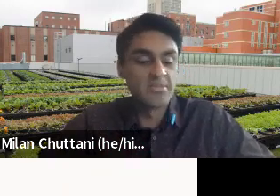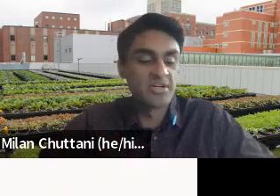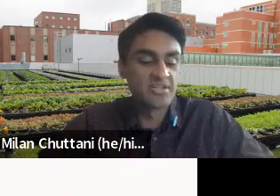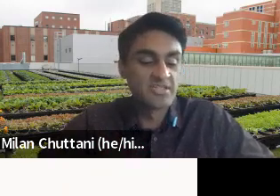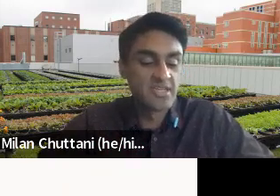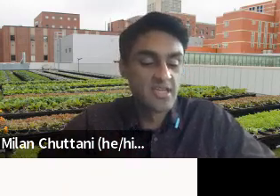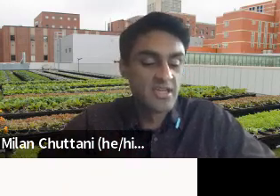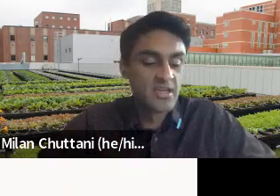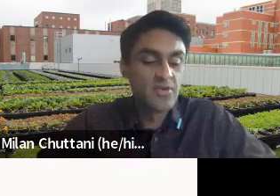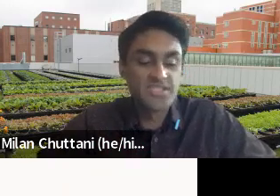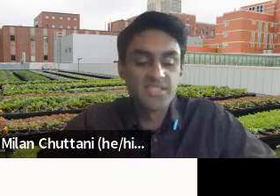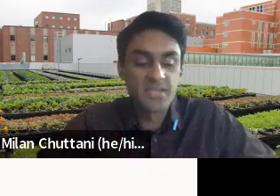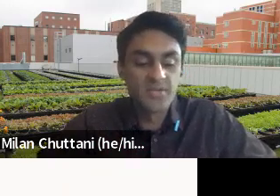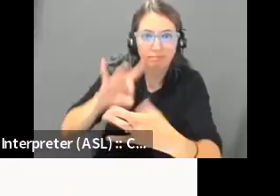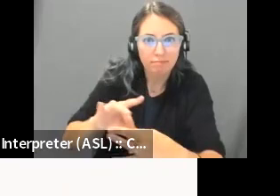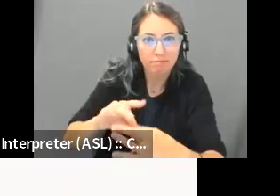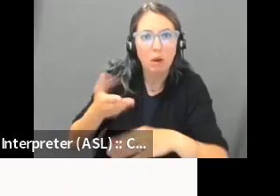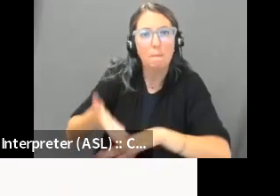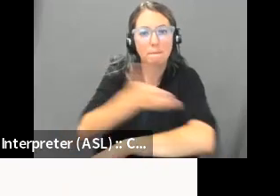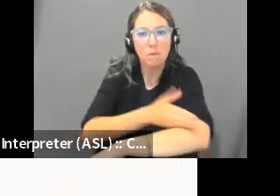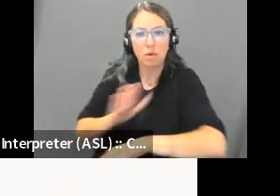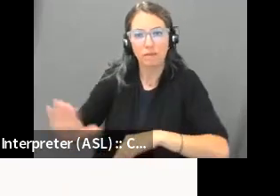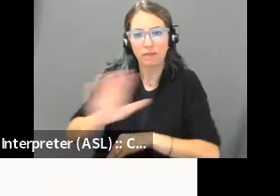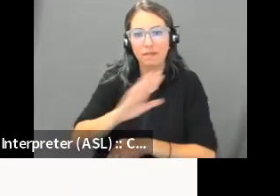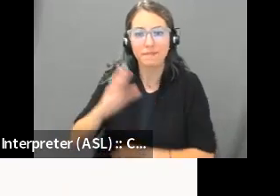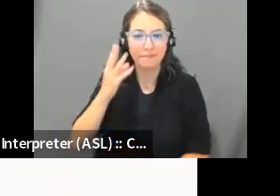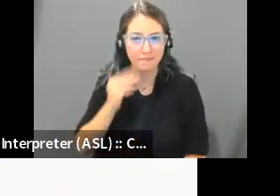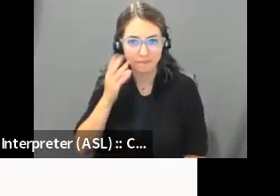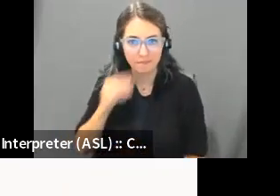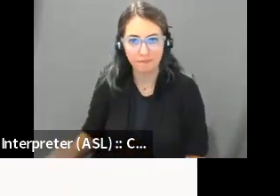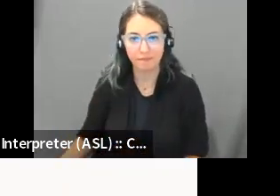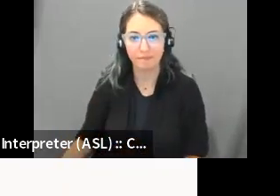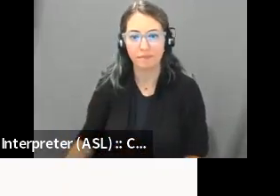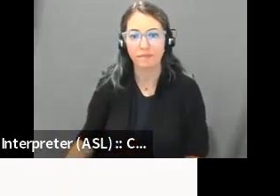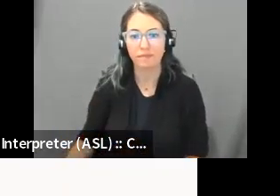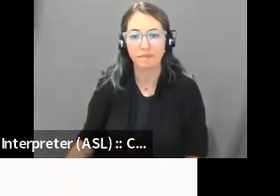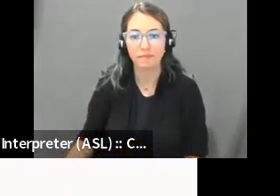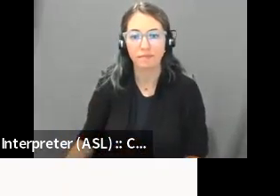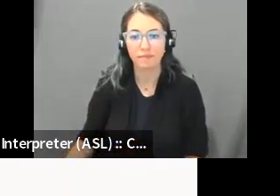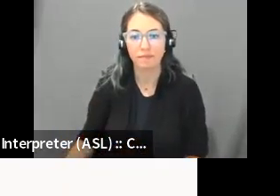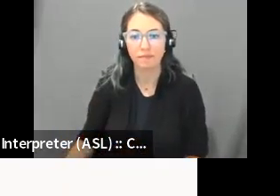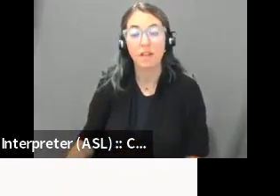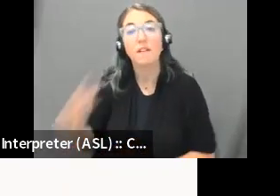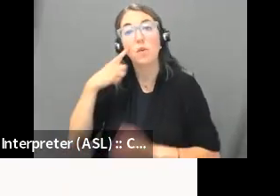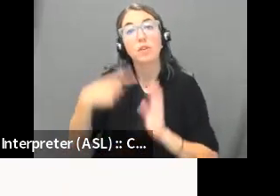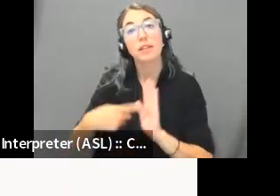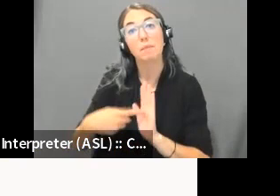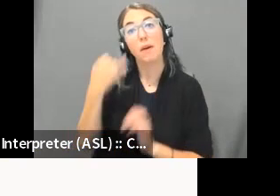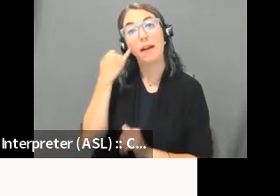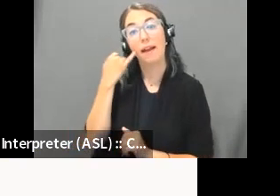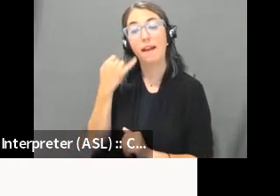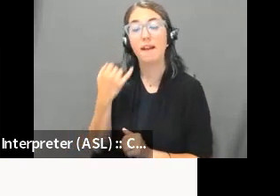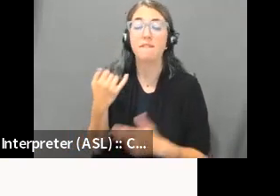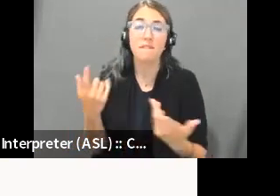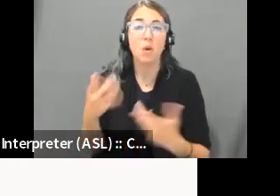in their neighborhoods. Questions like what to do if there's high lead levels in a neighborhood, who can help with removing lead